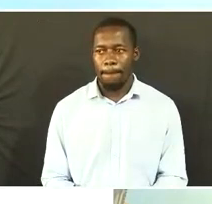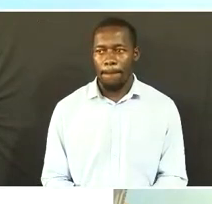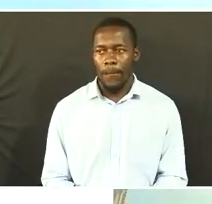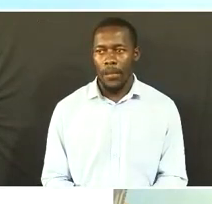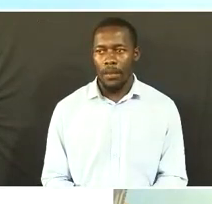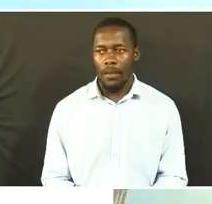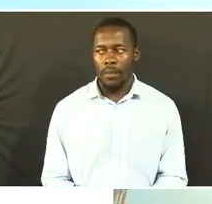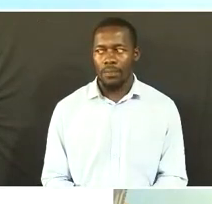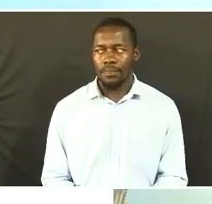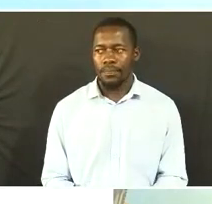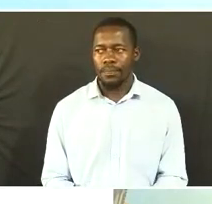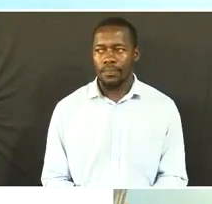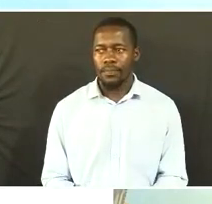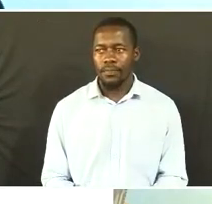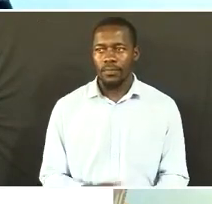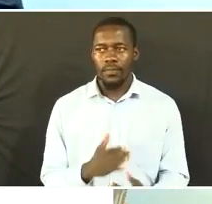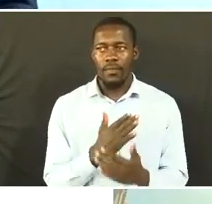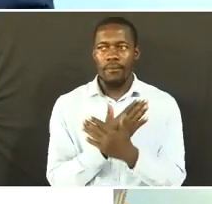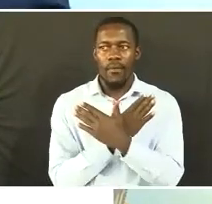Friends,